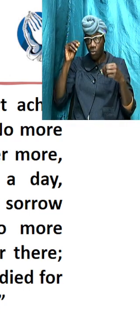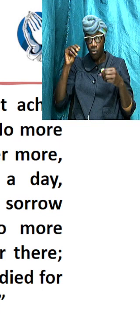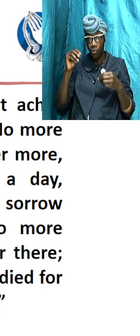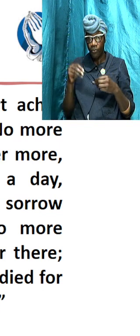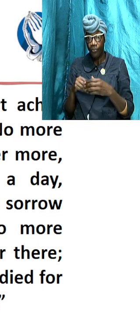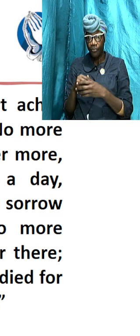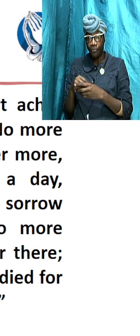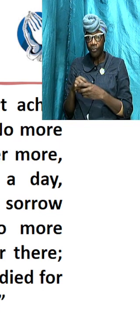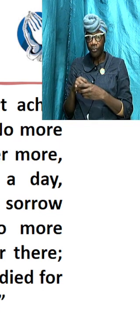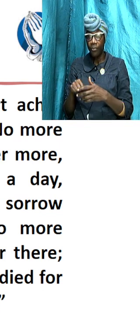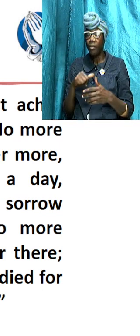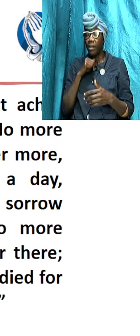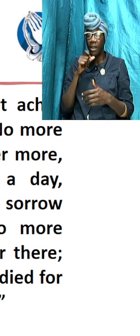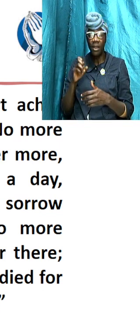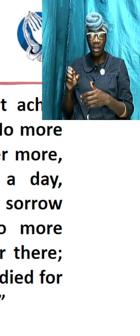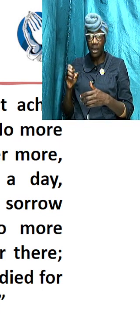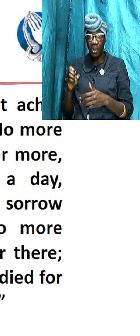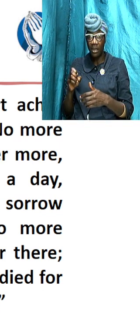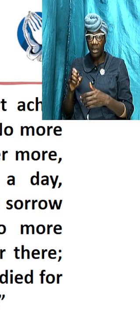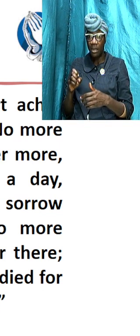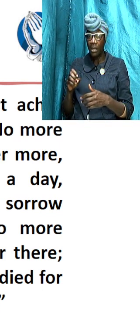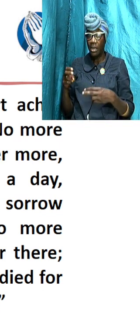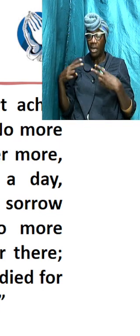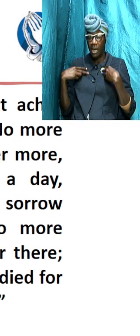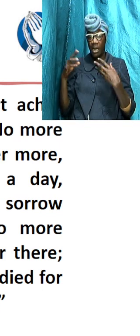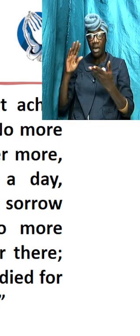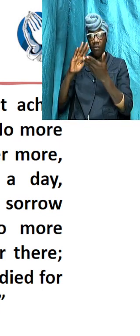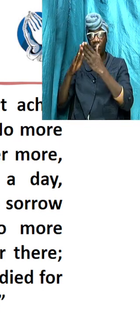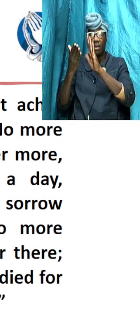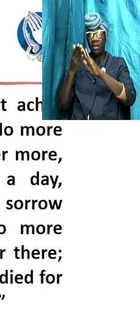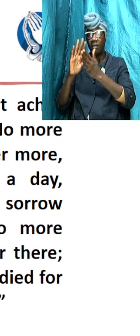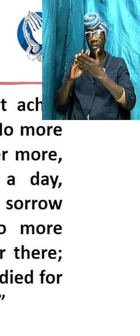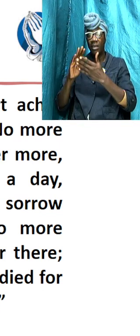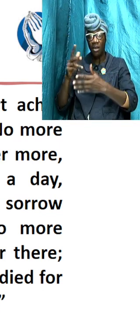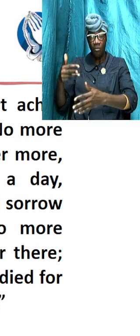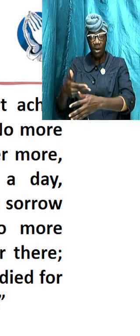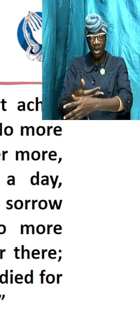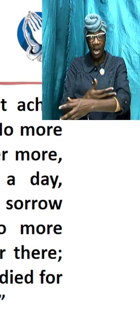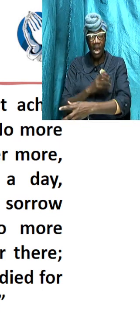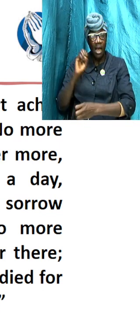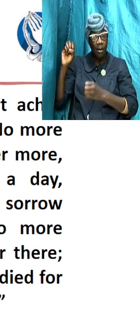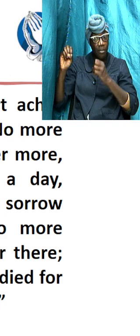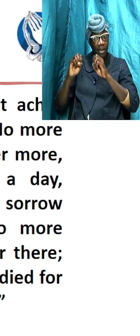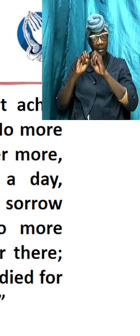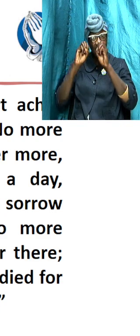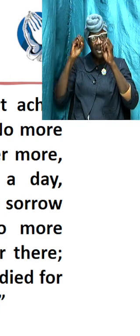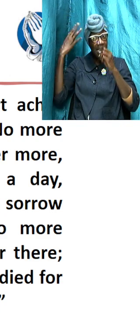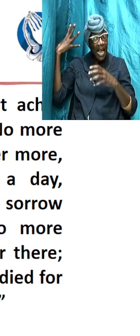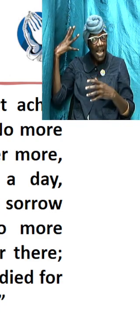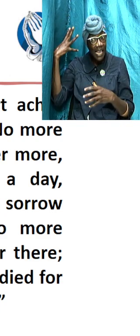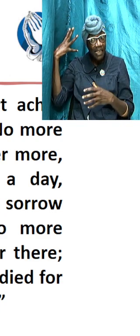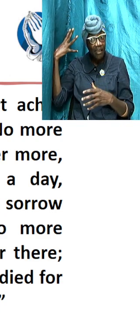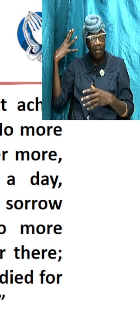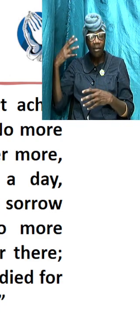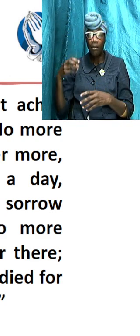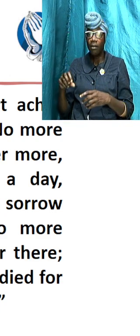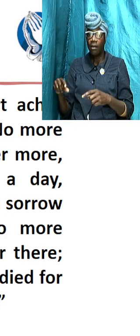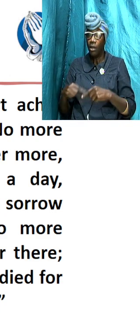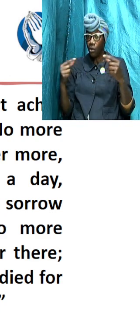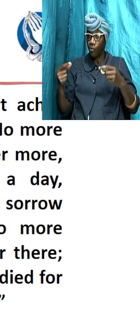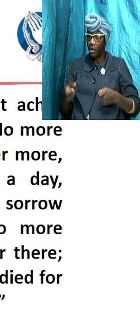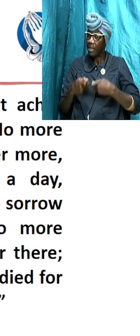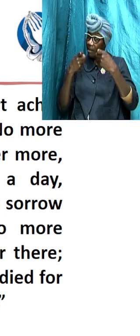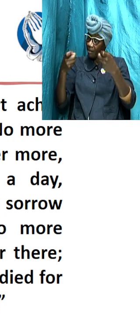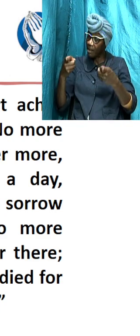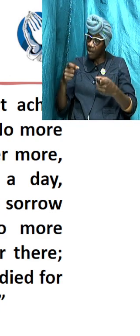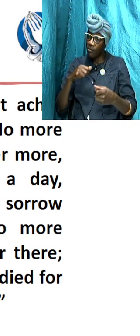fact that you're going to have a city where the Lamb is the light. Amen. Our greatest reward is not the fact that